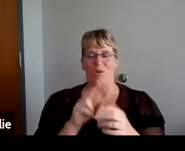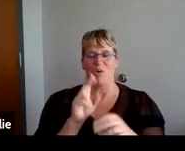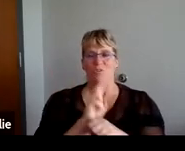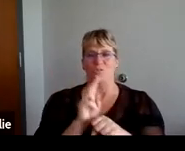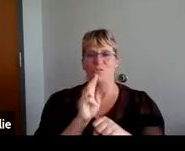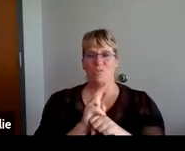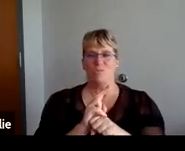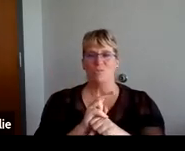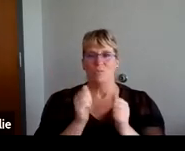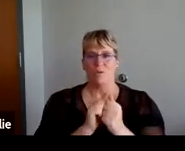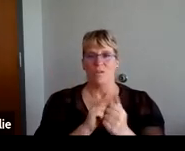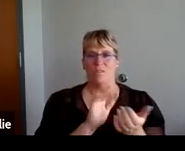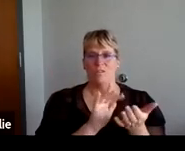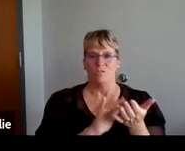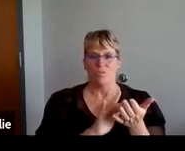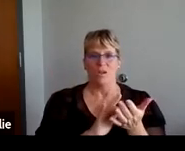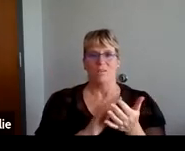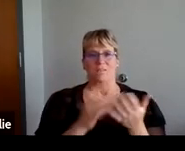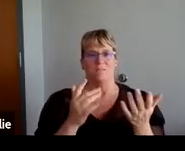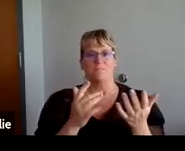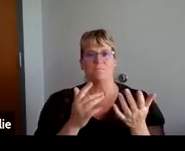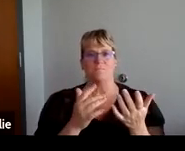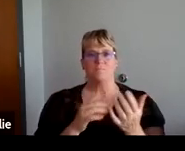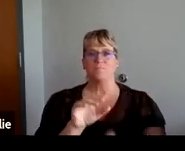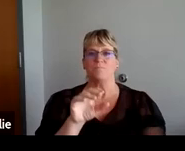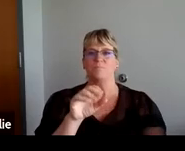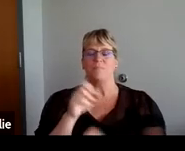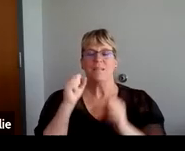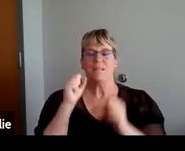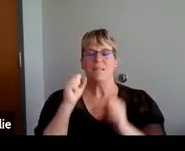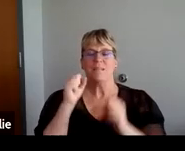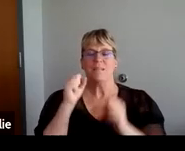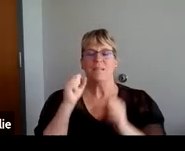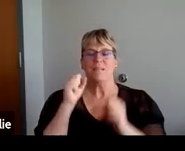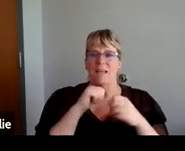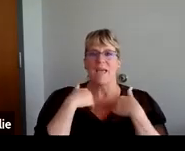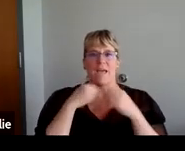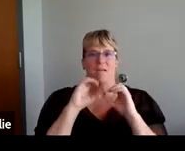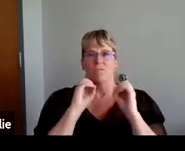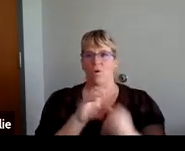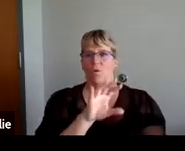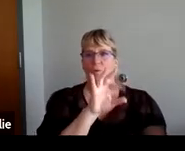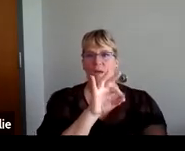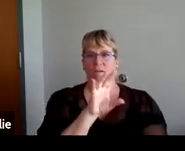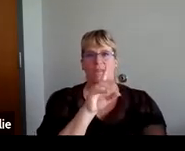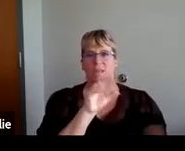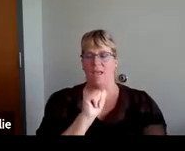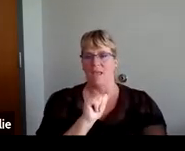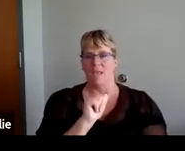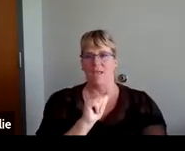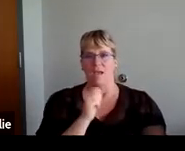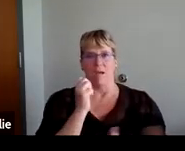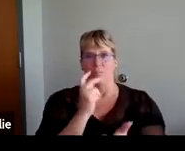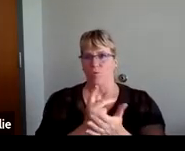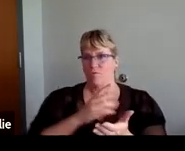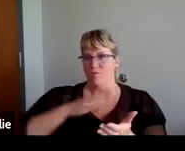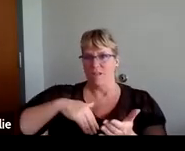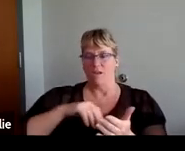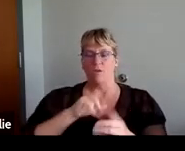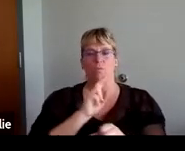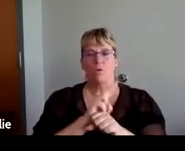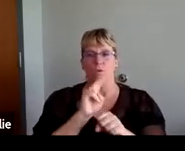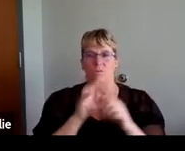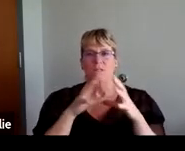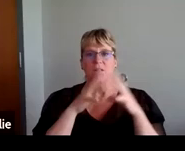As you see, the sedative hypnotics, the stimulants being abused have no FDA approved pharmacotherapy. We use a lot of these